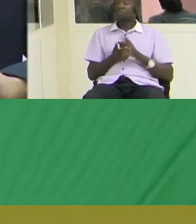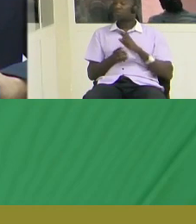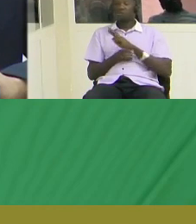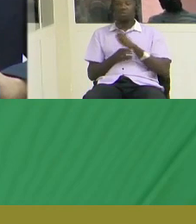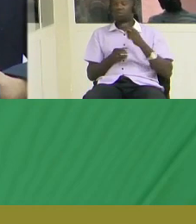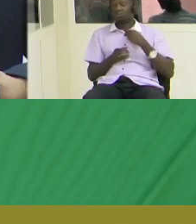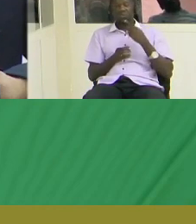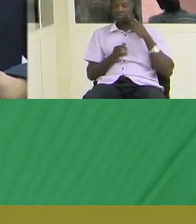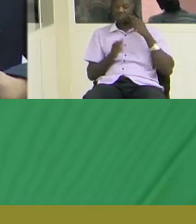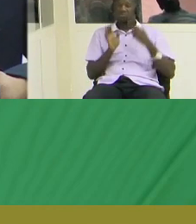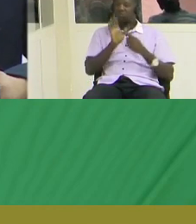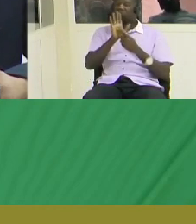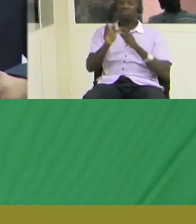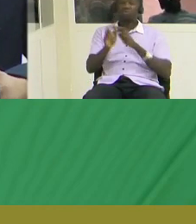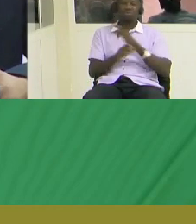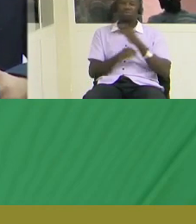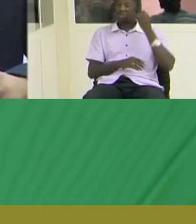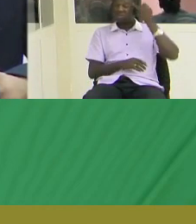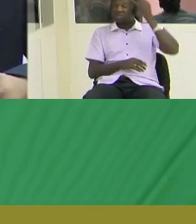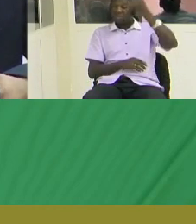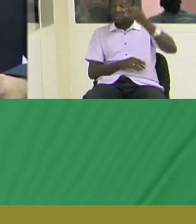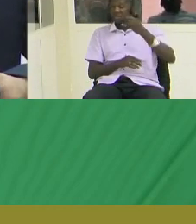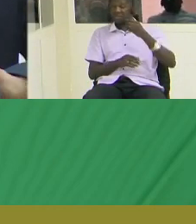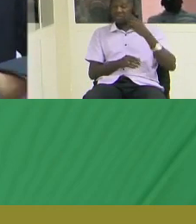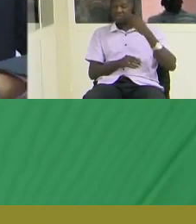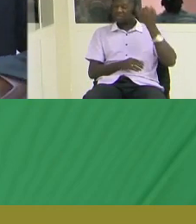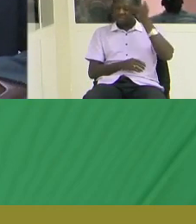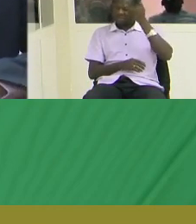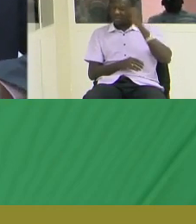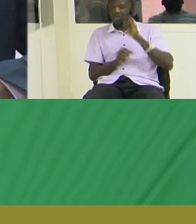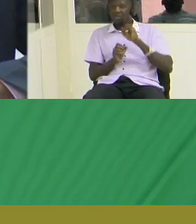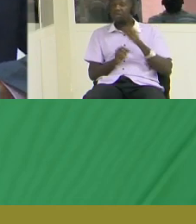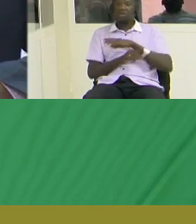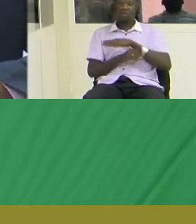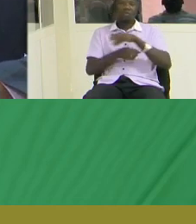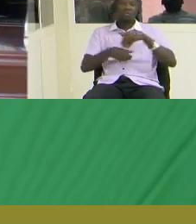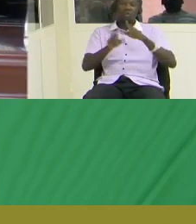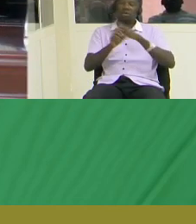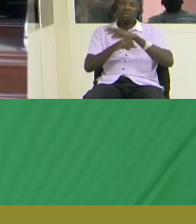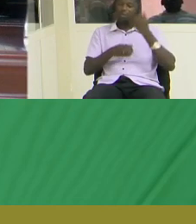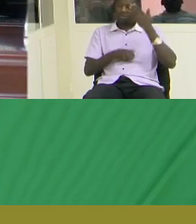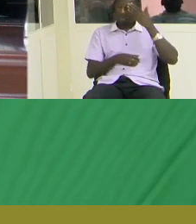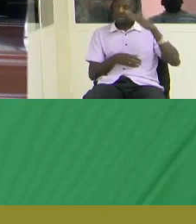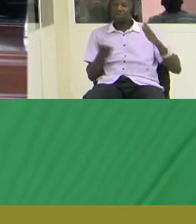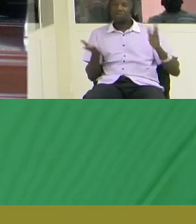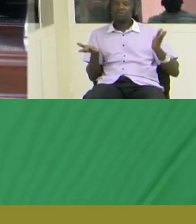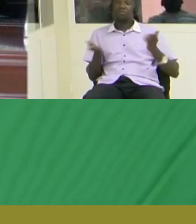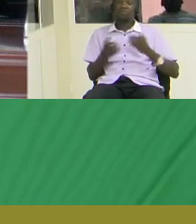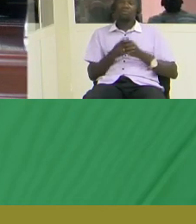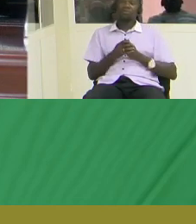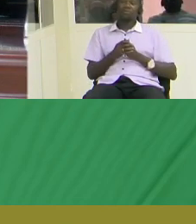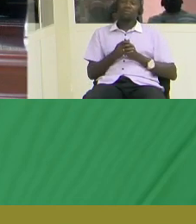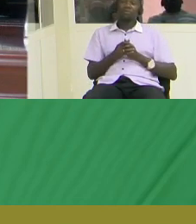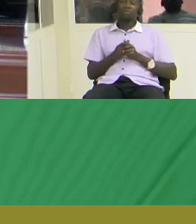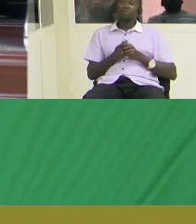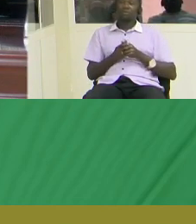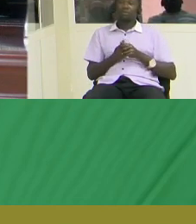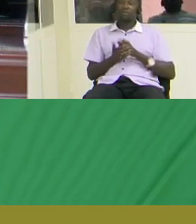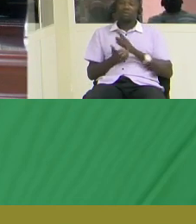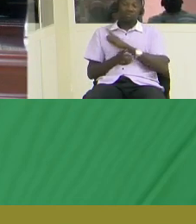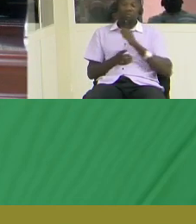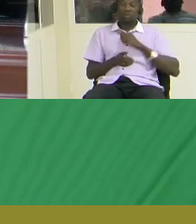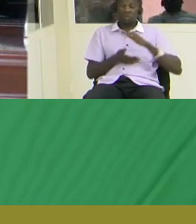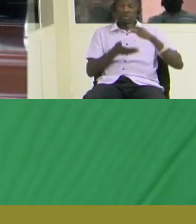career ambition in any form or manner in fact we received testimony from mr. diem and I also